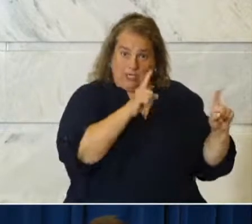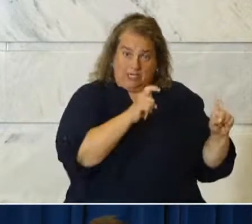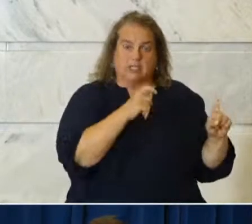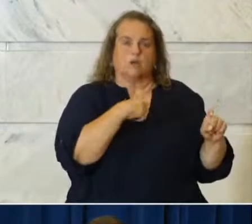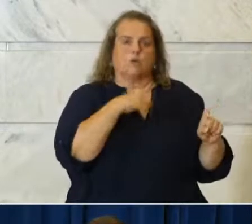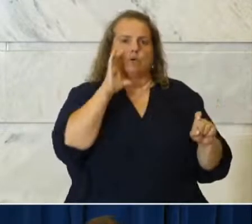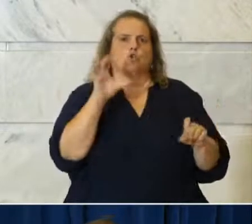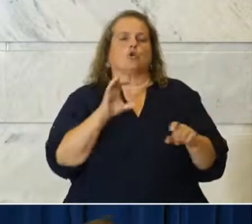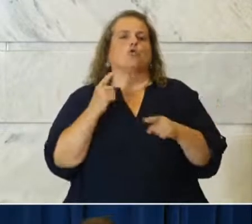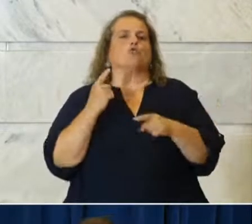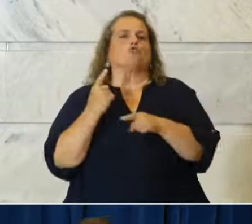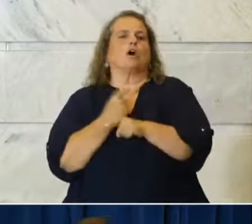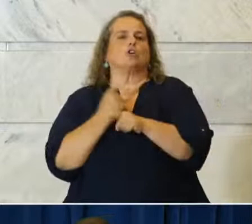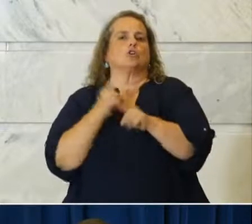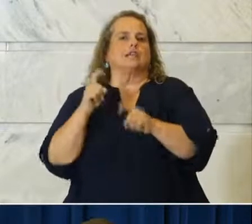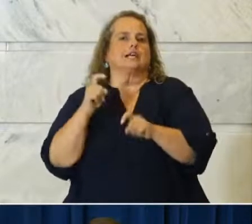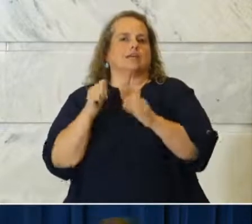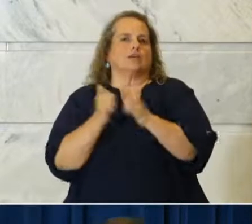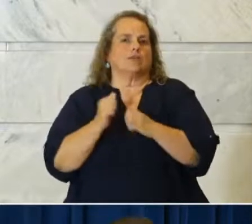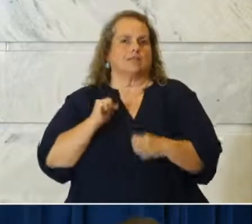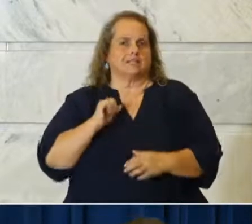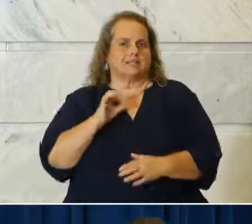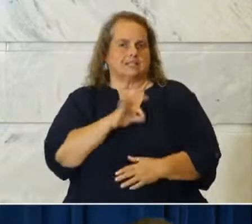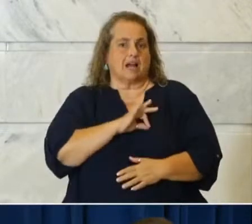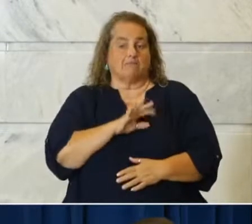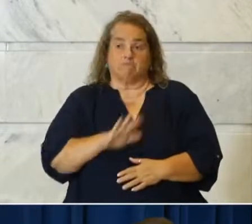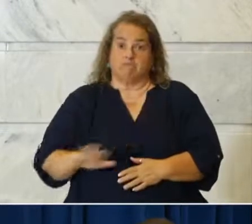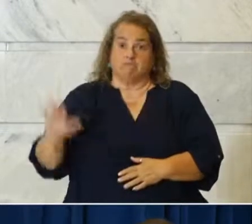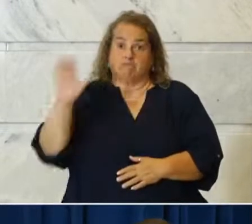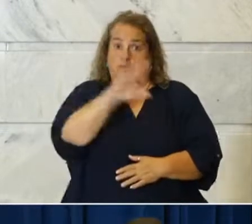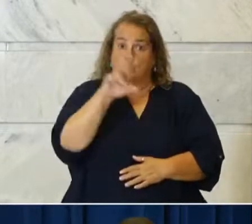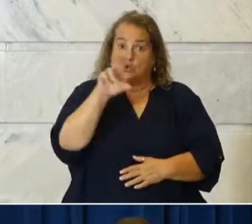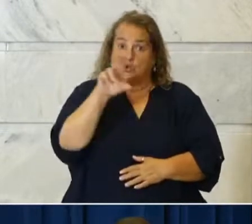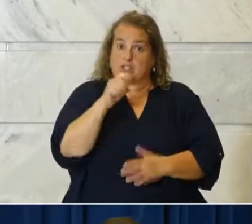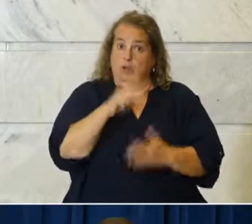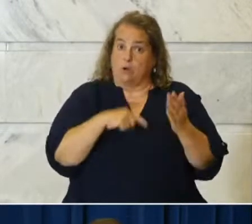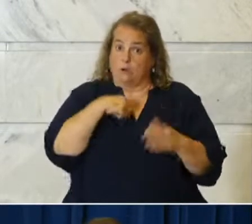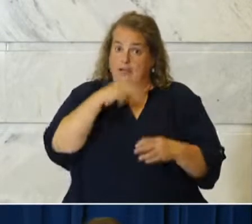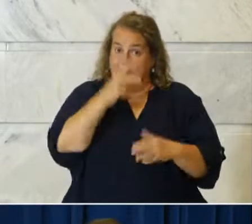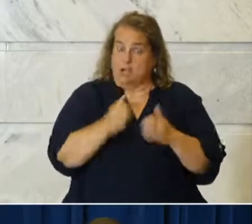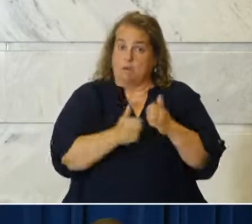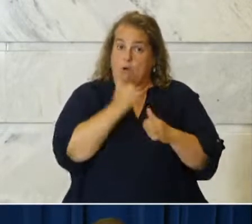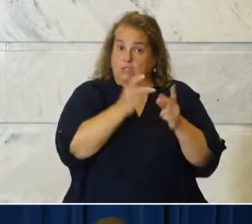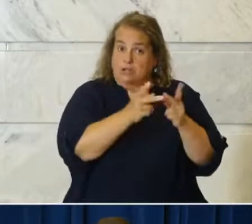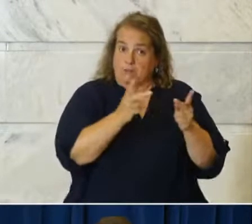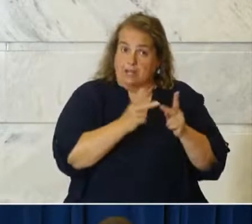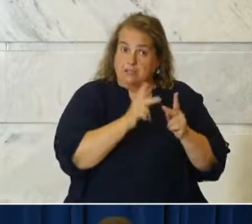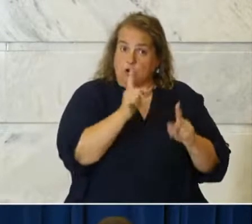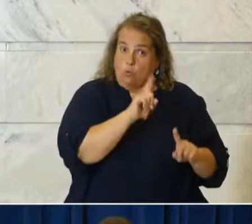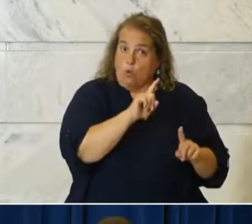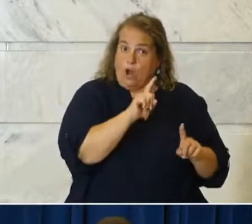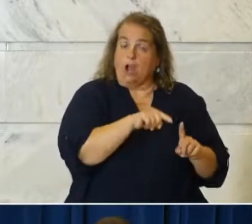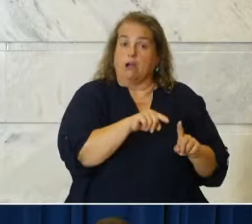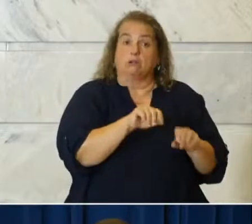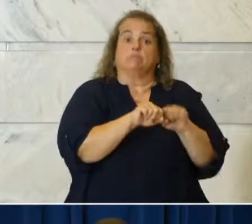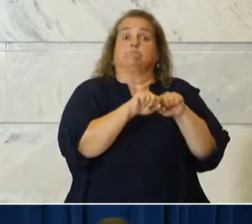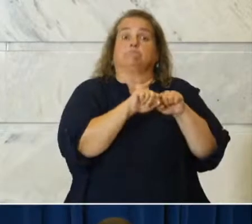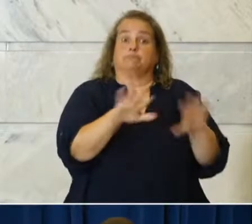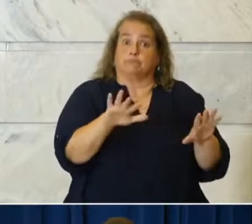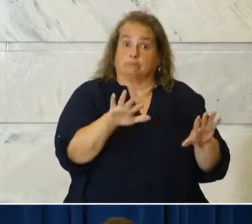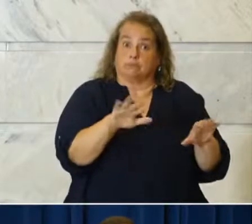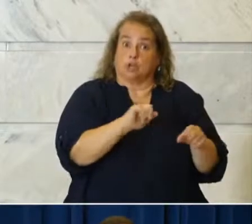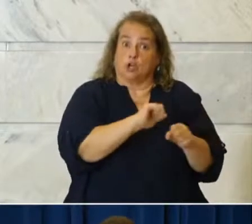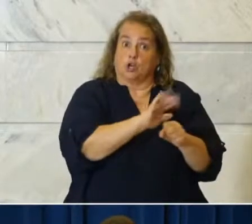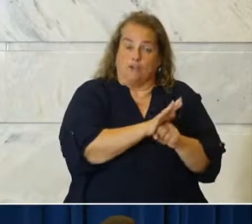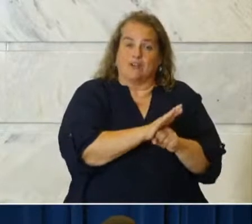staff. Across the country, what we've seen is that most of these facilities where an outbreak occurs, it's a